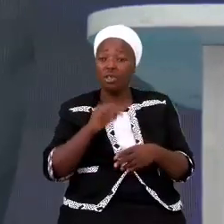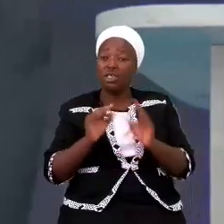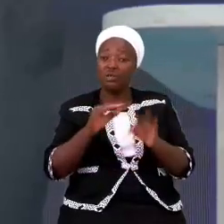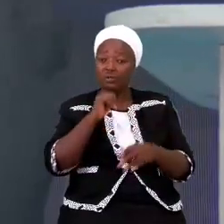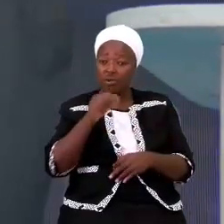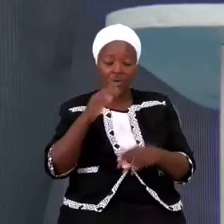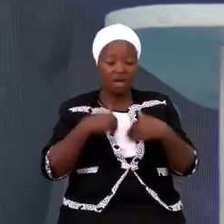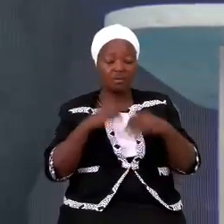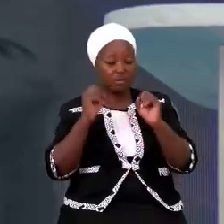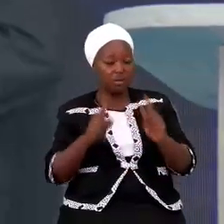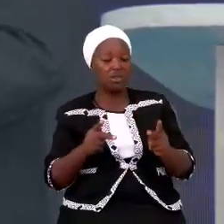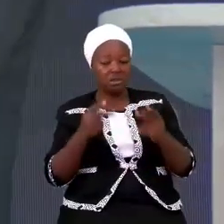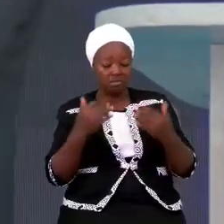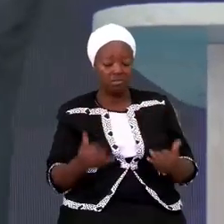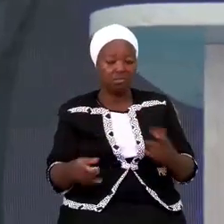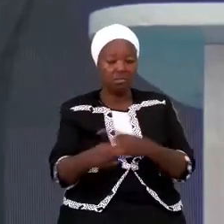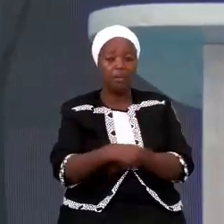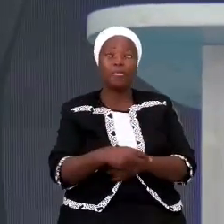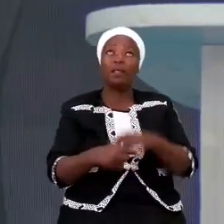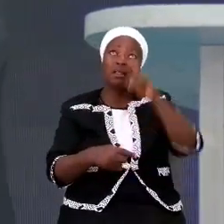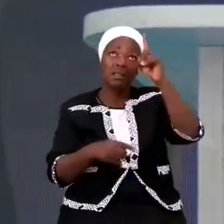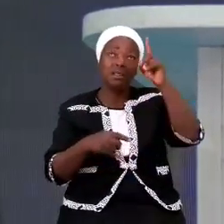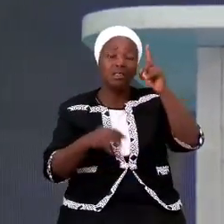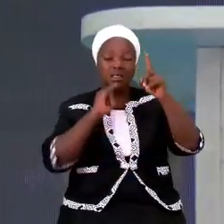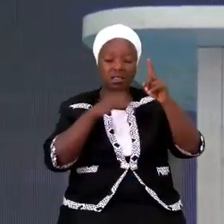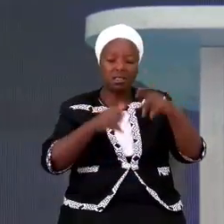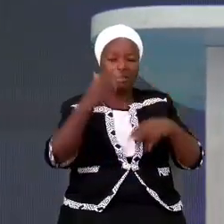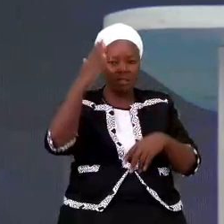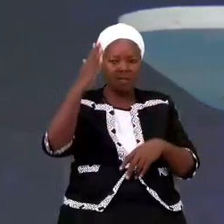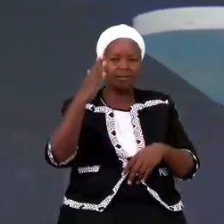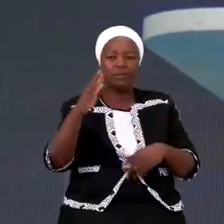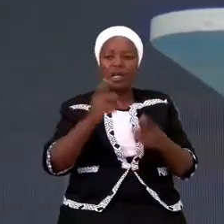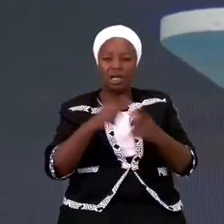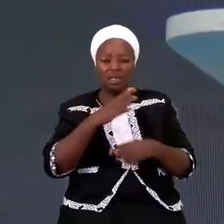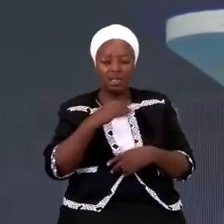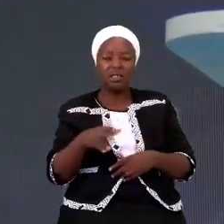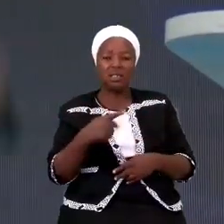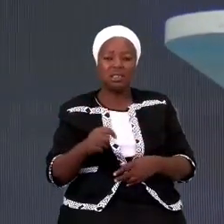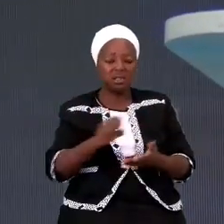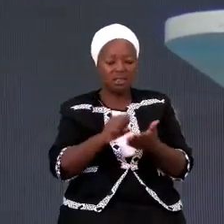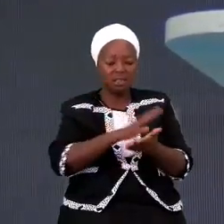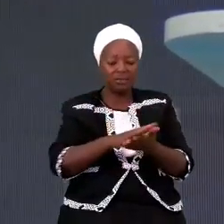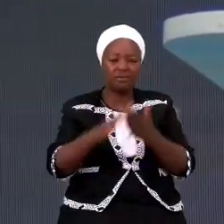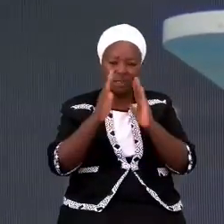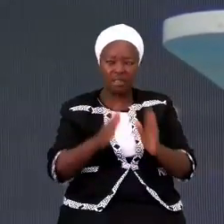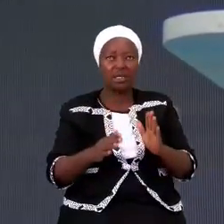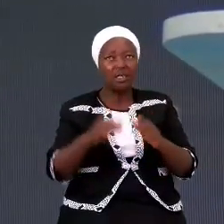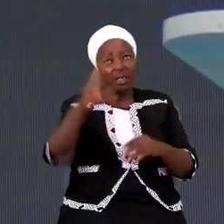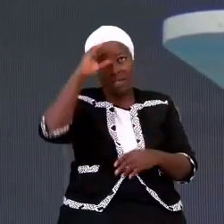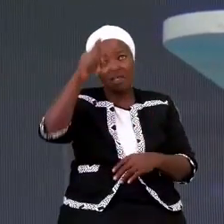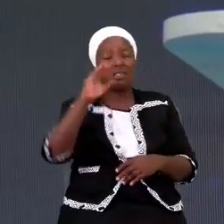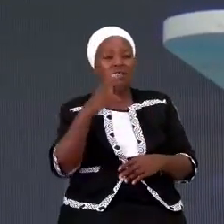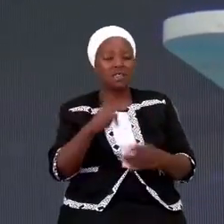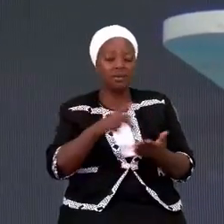He is the purifier. And he is the one that will take all those things away from our nature. And he